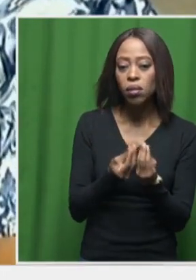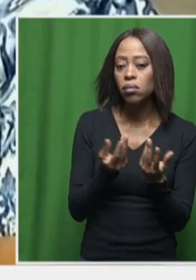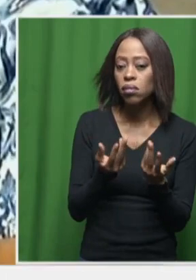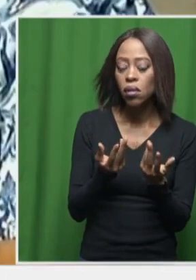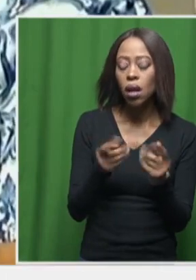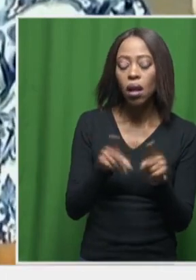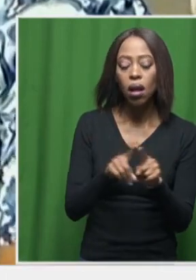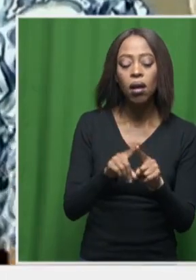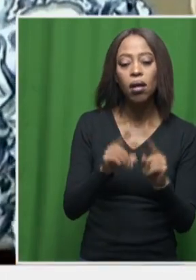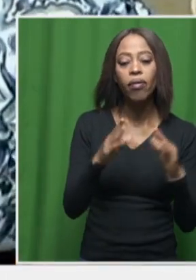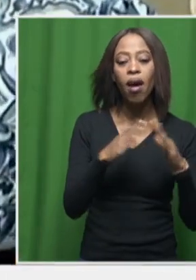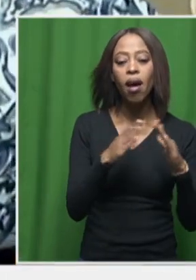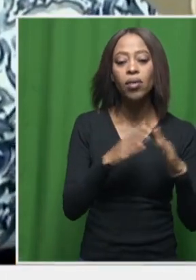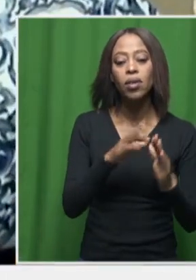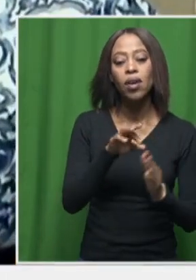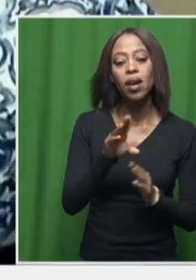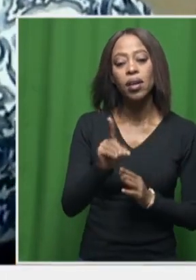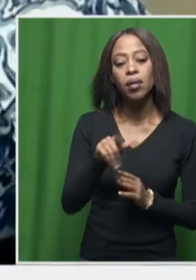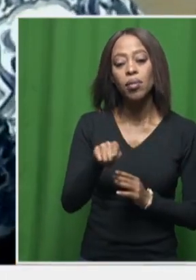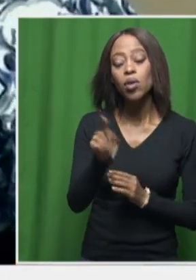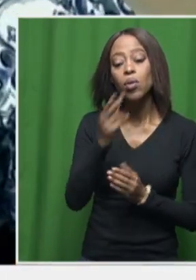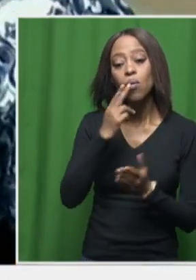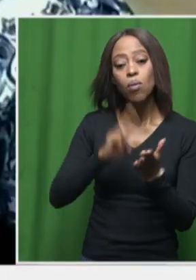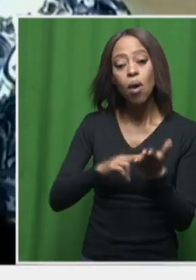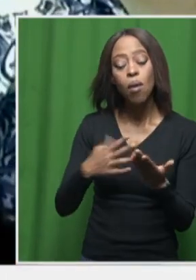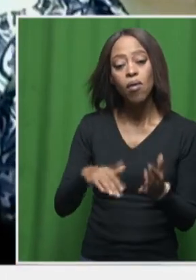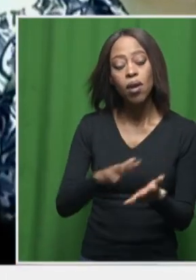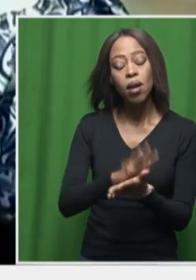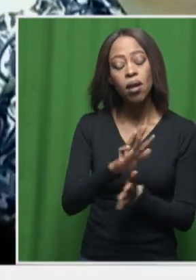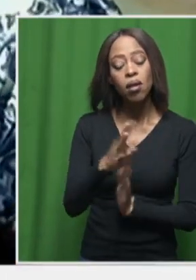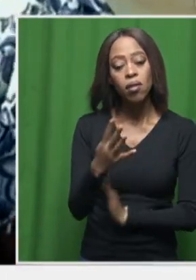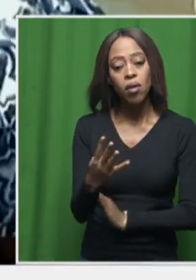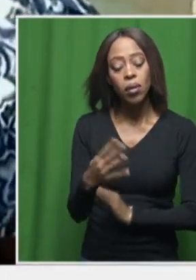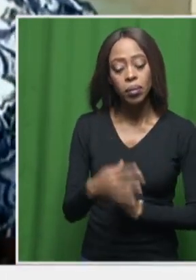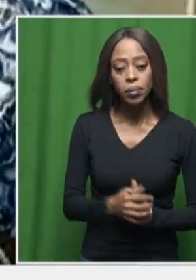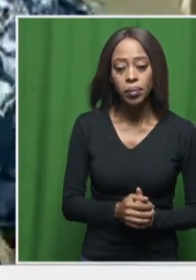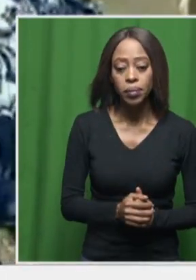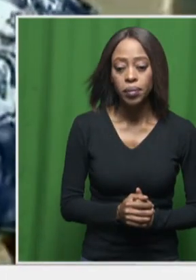housing that you promised them in 1994, of a better life for all?